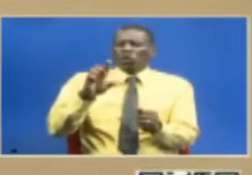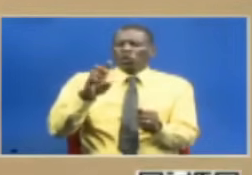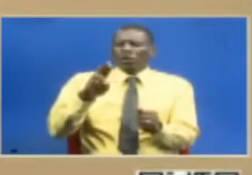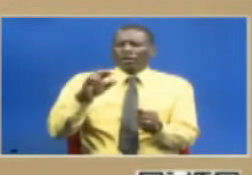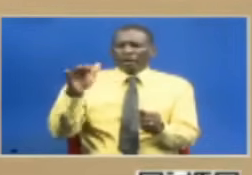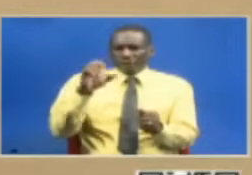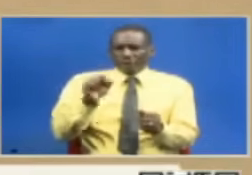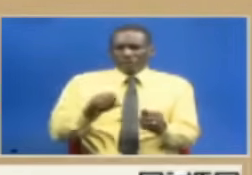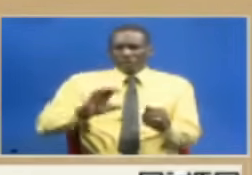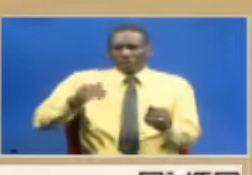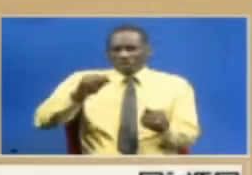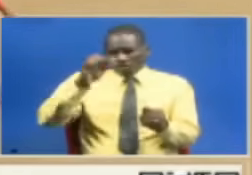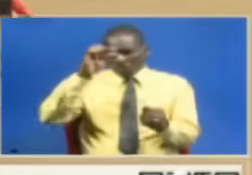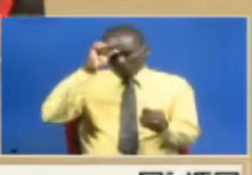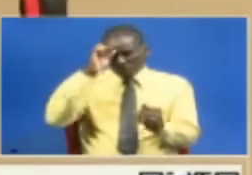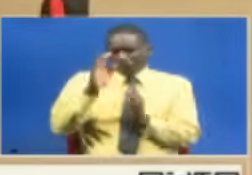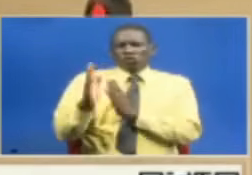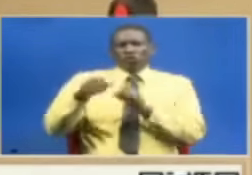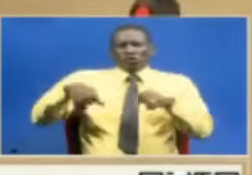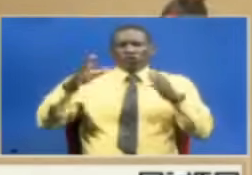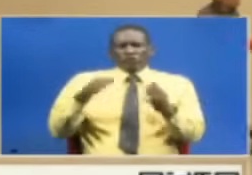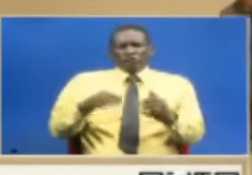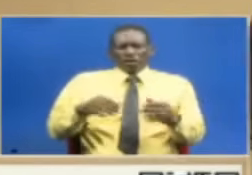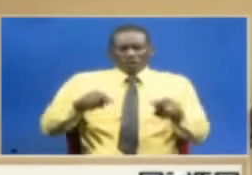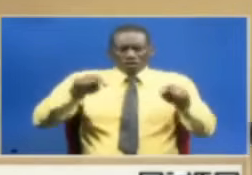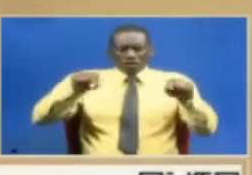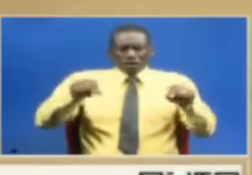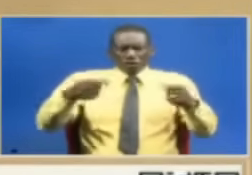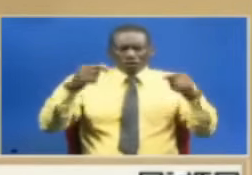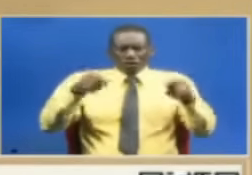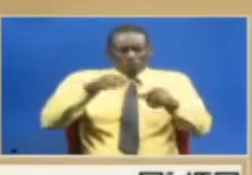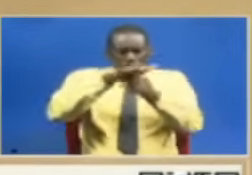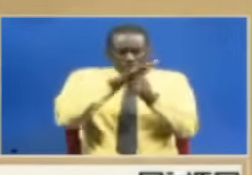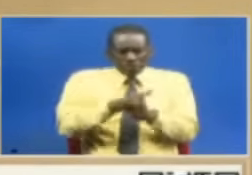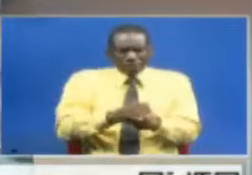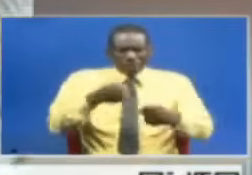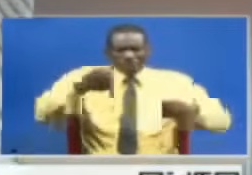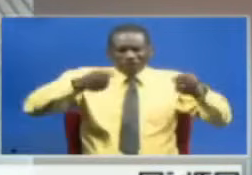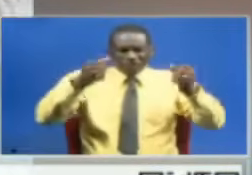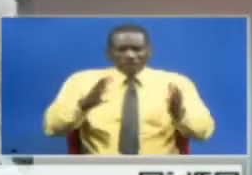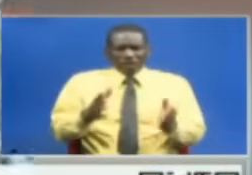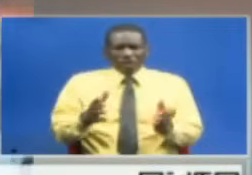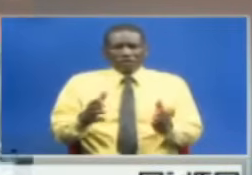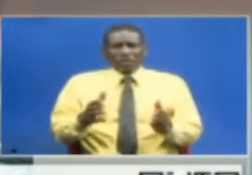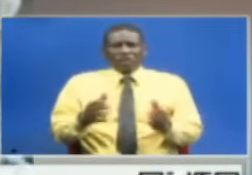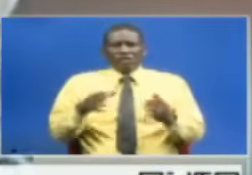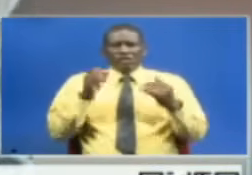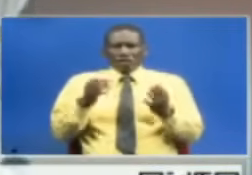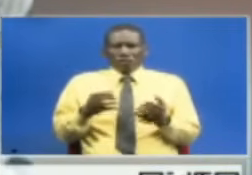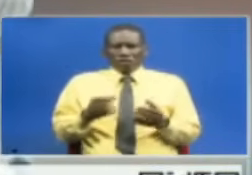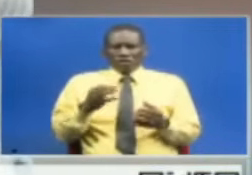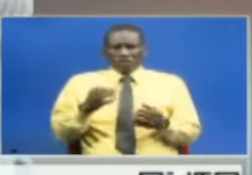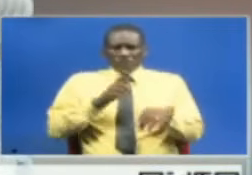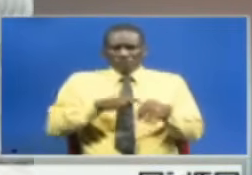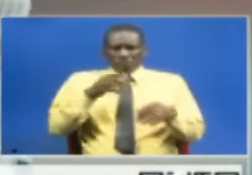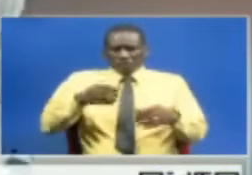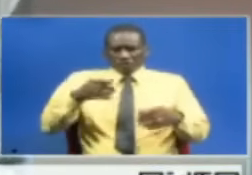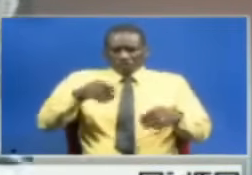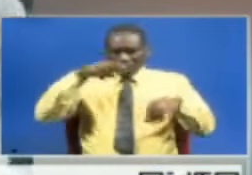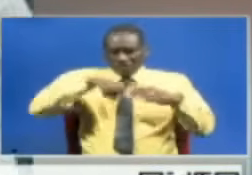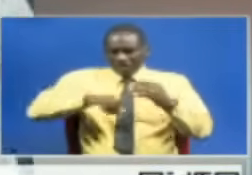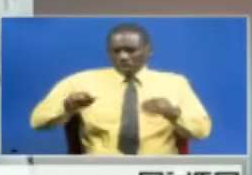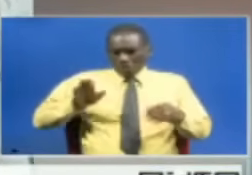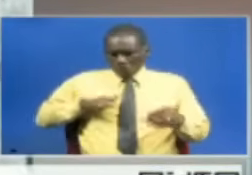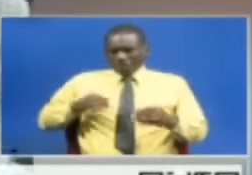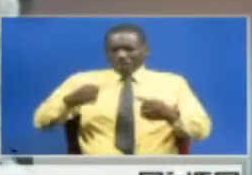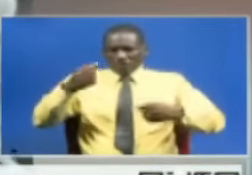County government askaris going rogue on motorists and street vendors is nothing new. But when askari got into a lady's car in